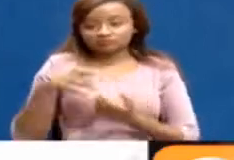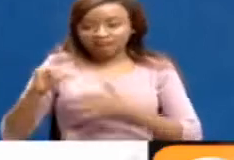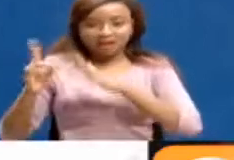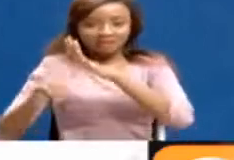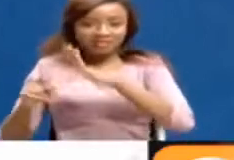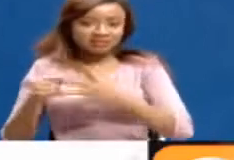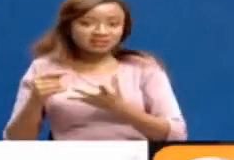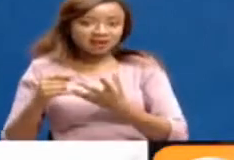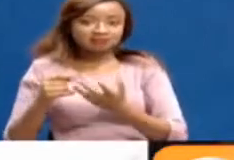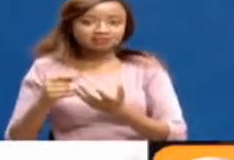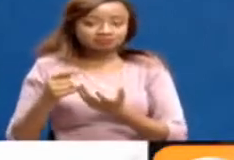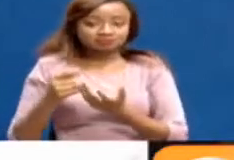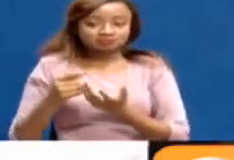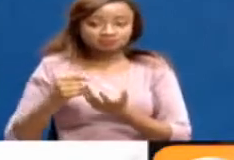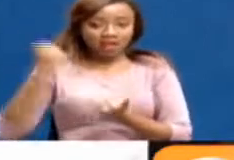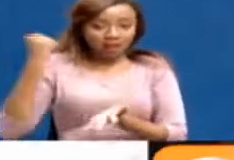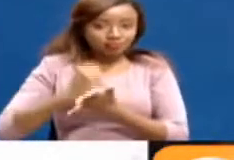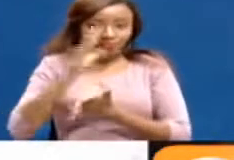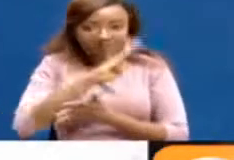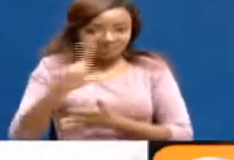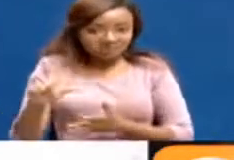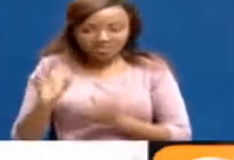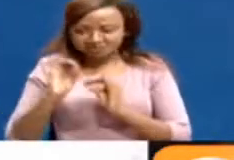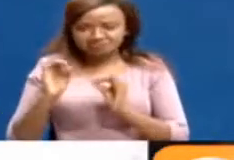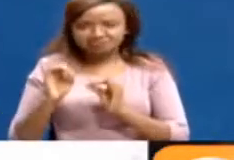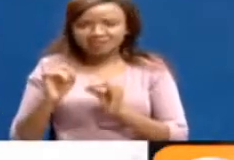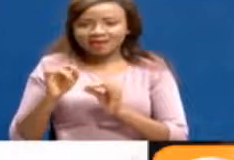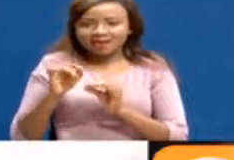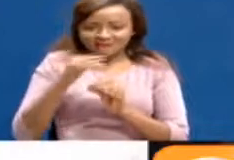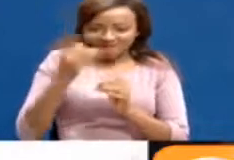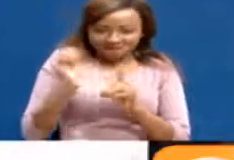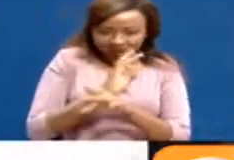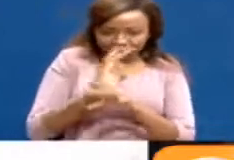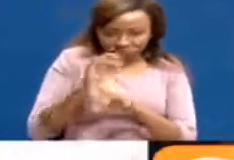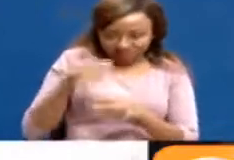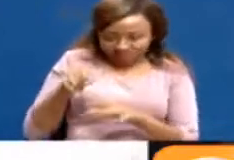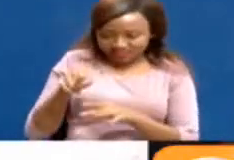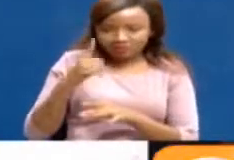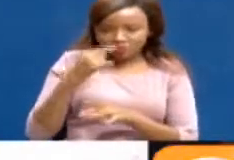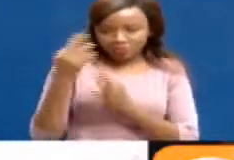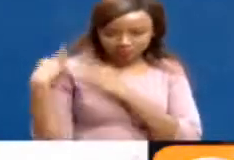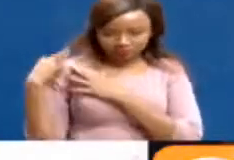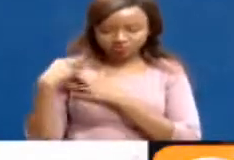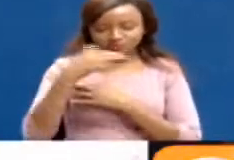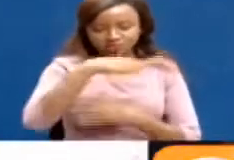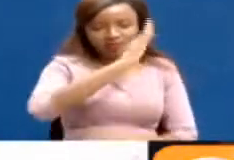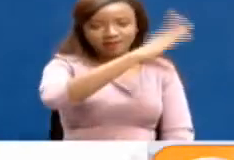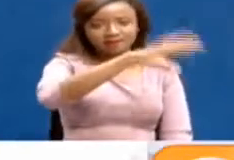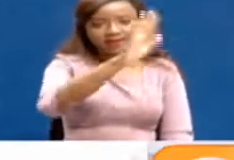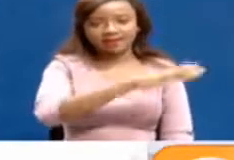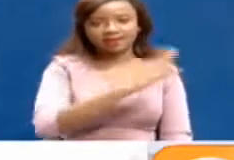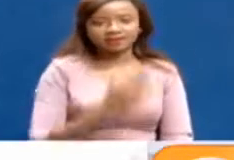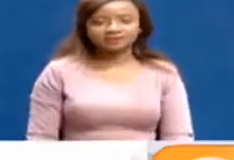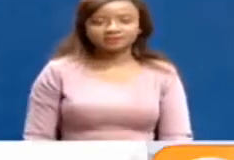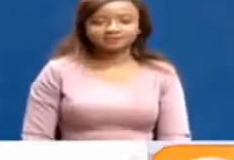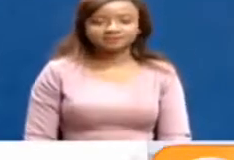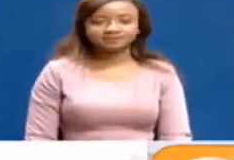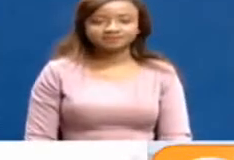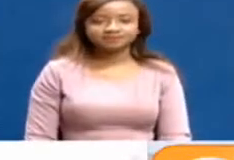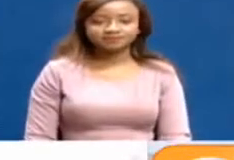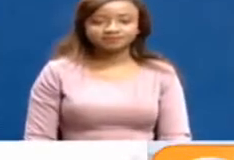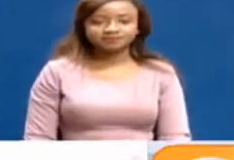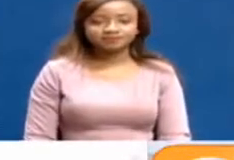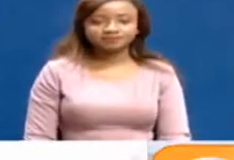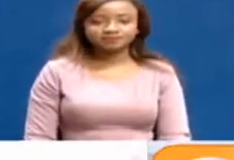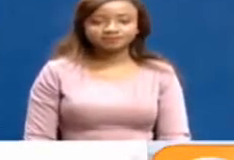bill. The minister cannot appropriate. Those are the functions of parliament. And that is the work we're doing as we speak, Jeff. All right, Senator, let me ask